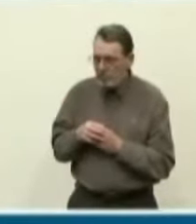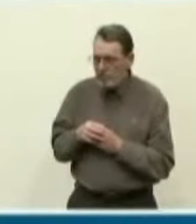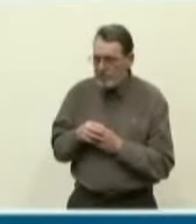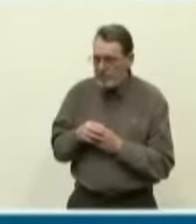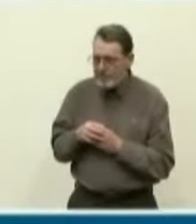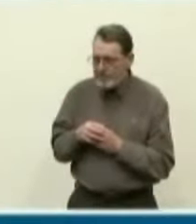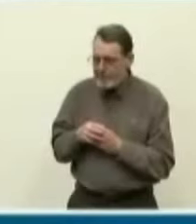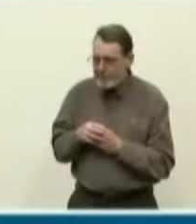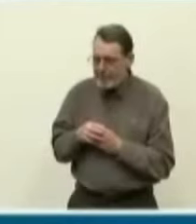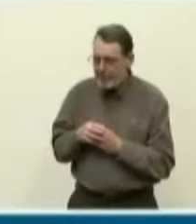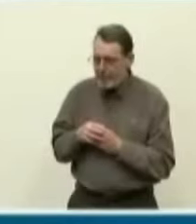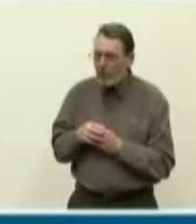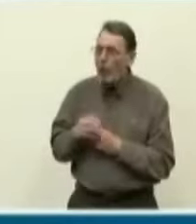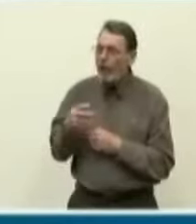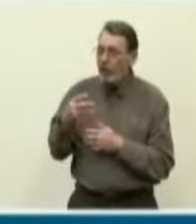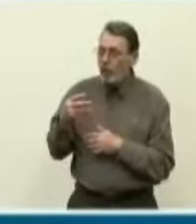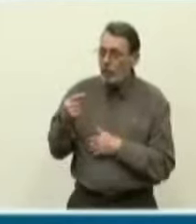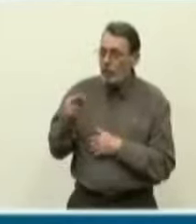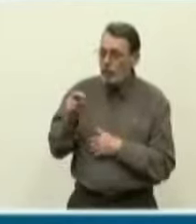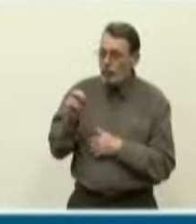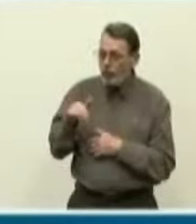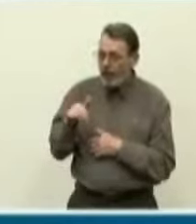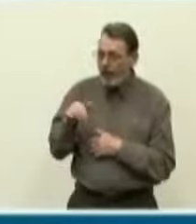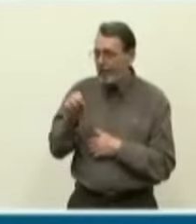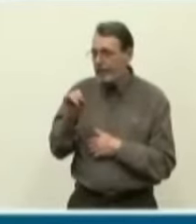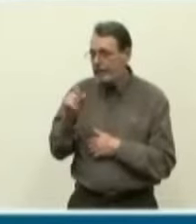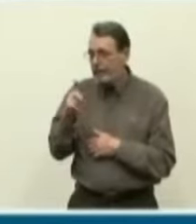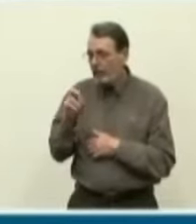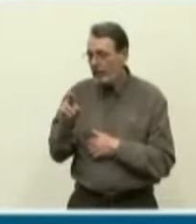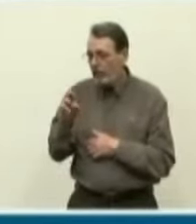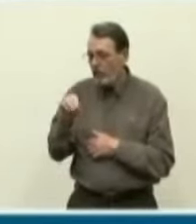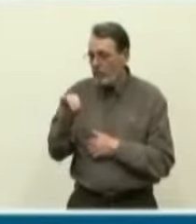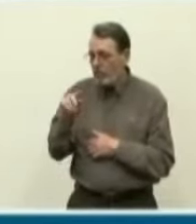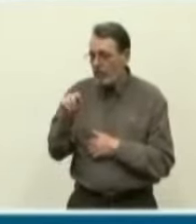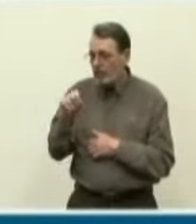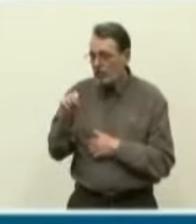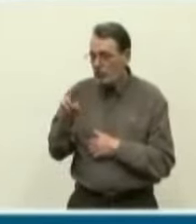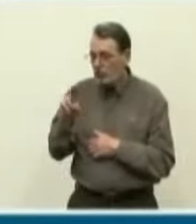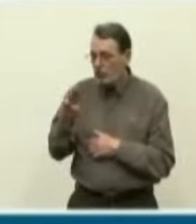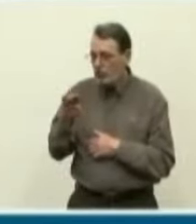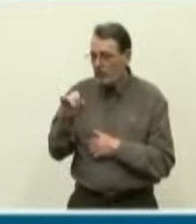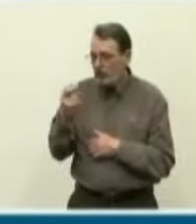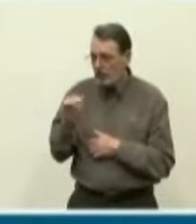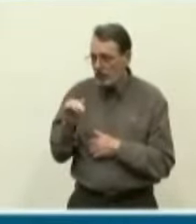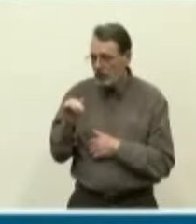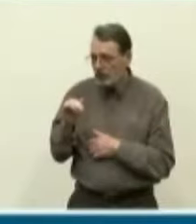Copy, boy 12 Adam. 12:40. Vehicle description. It's a gray Mitsubishi, silver in color. SUV.